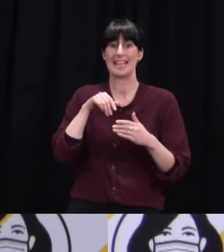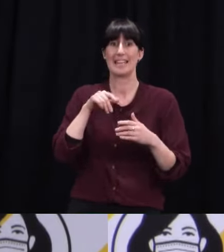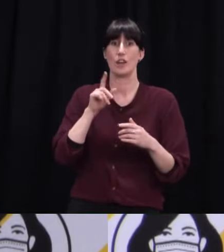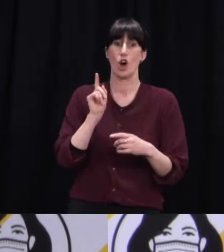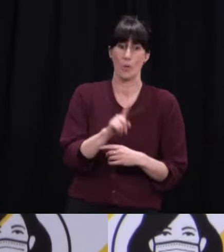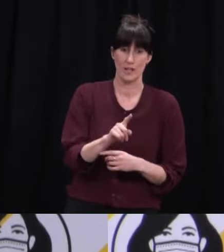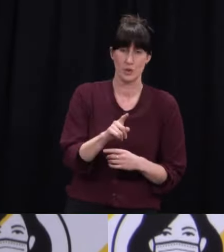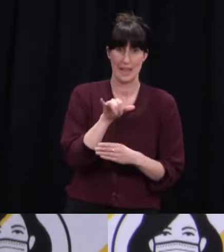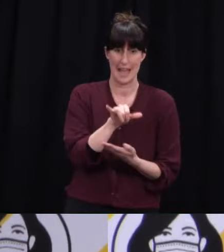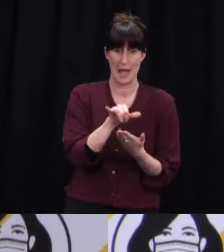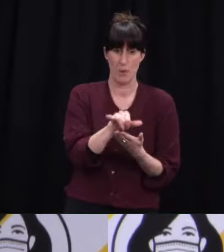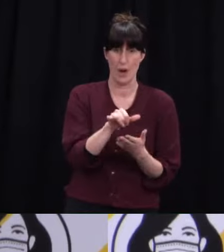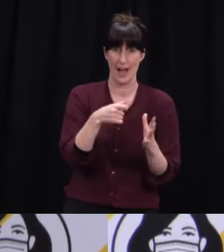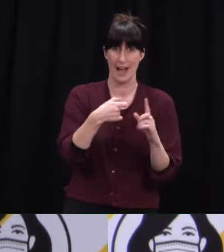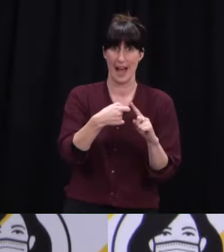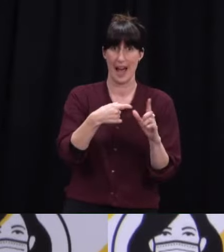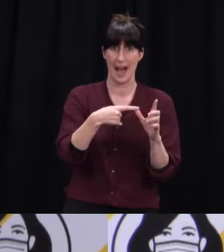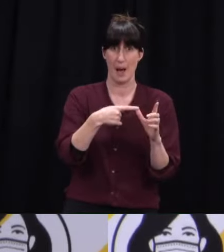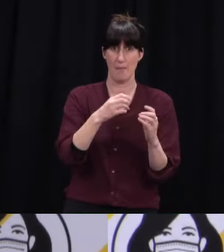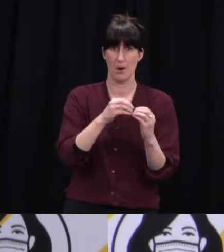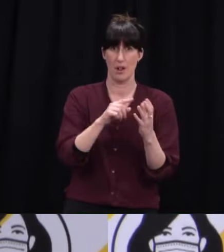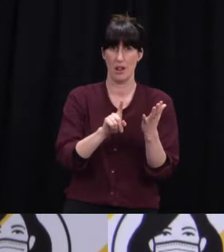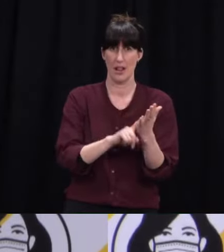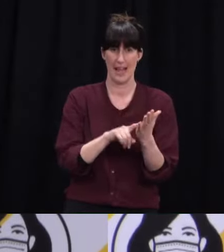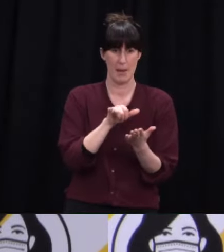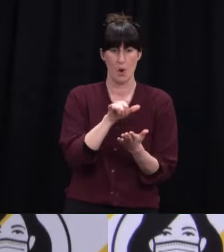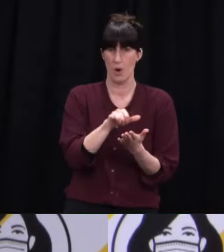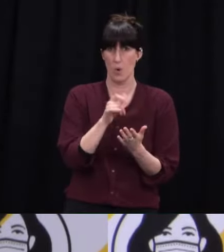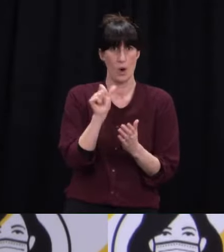to the airport? Look, that's changing pretty rapidly.